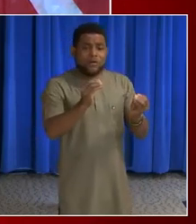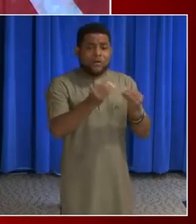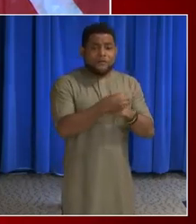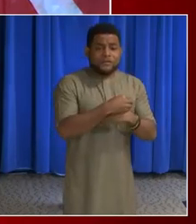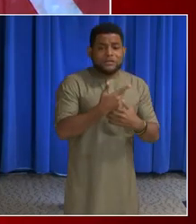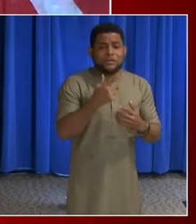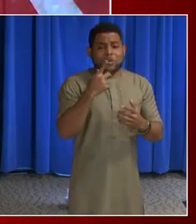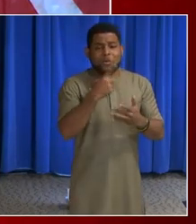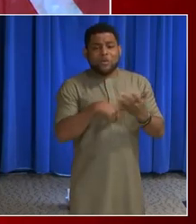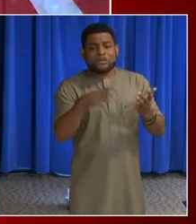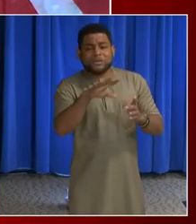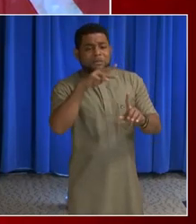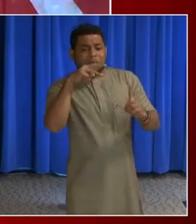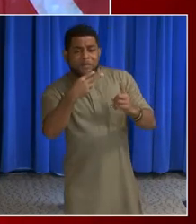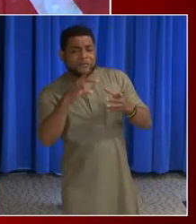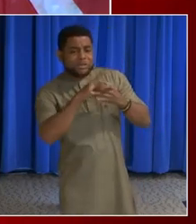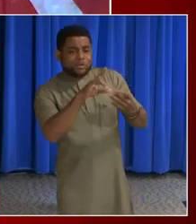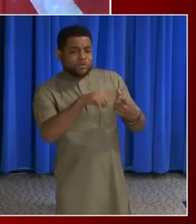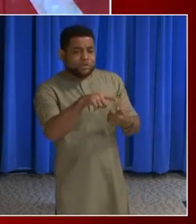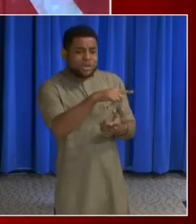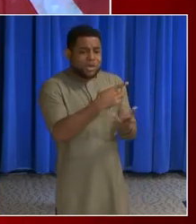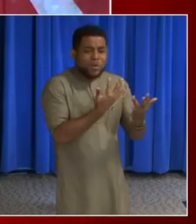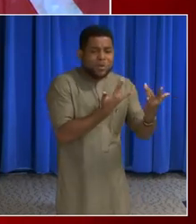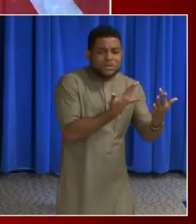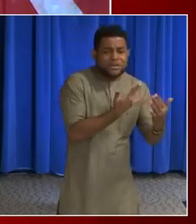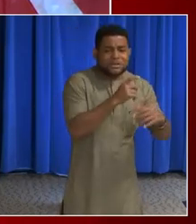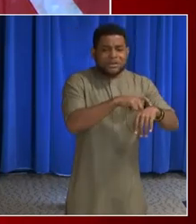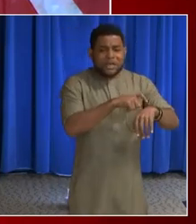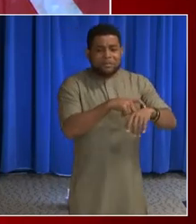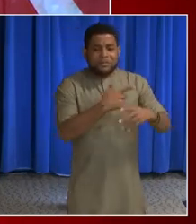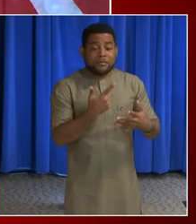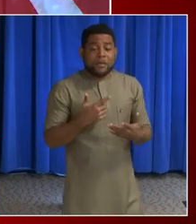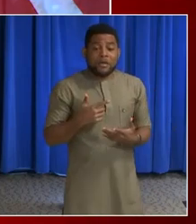about what we're in for? We wouldn't be able to do that.